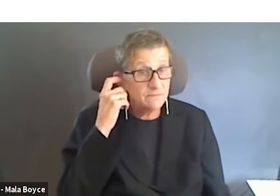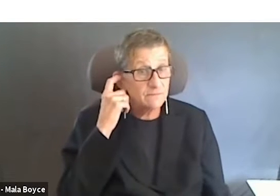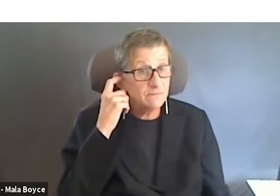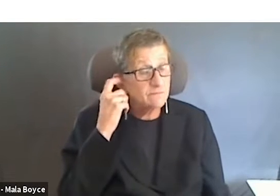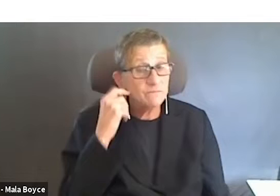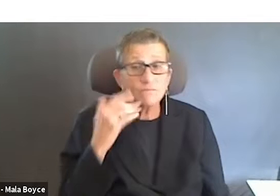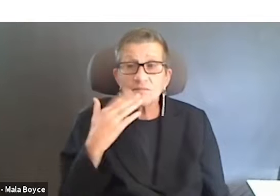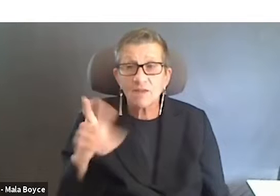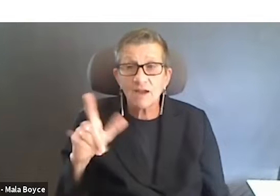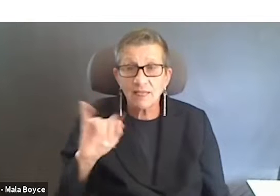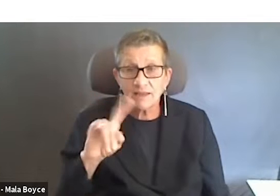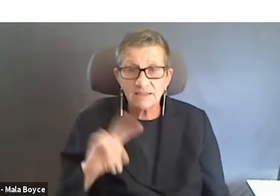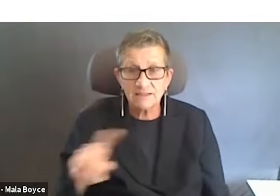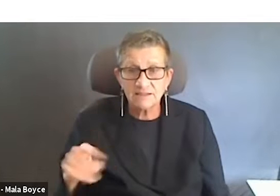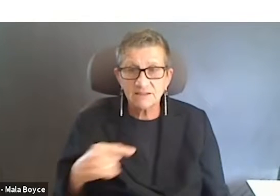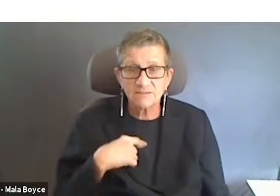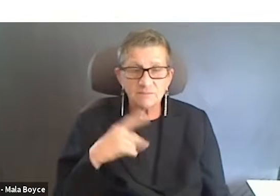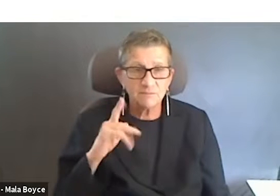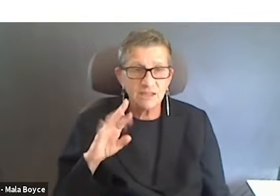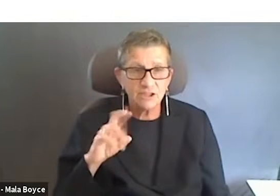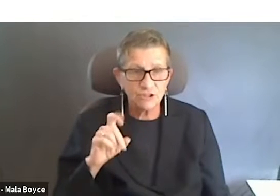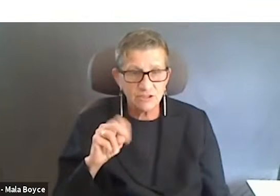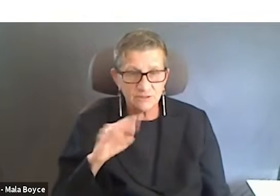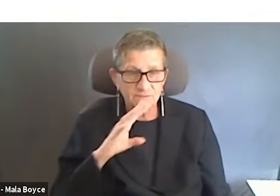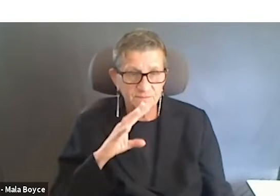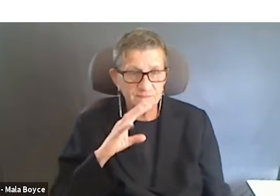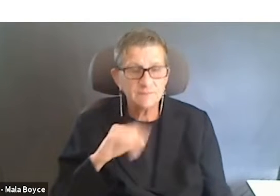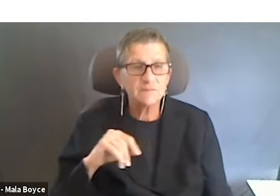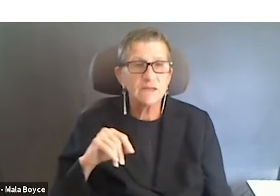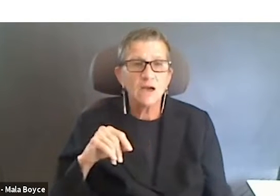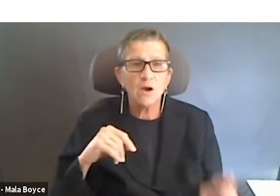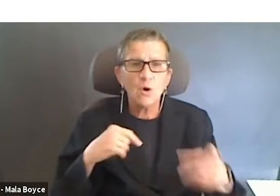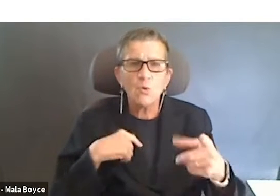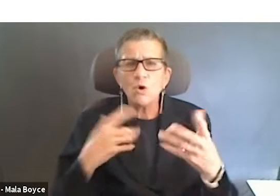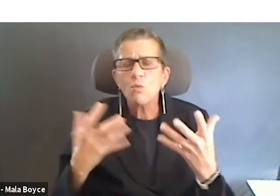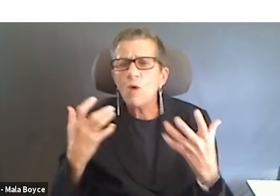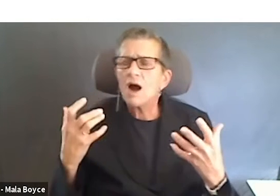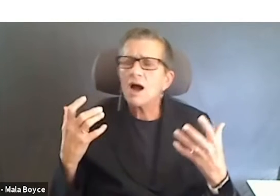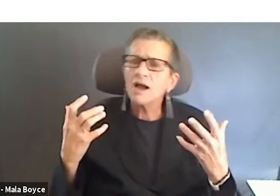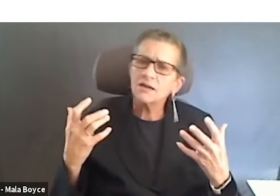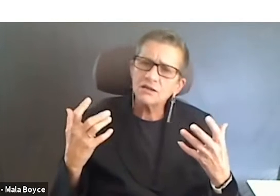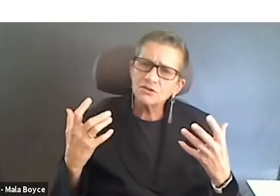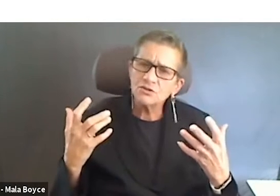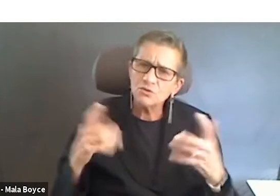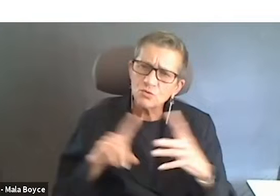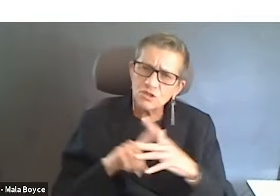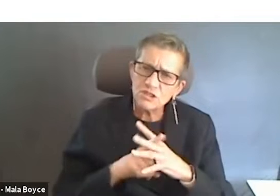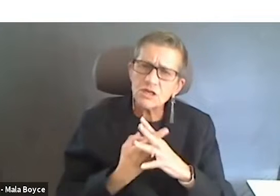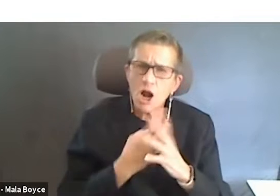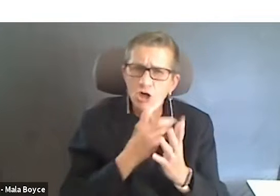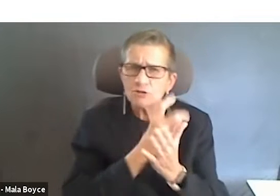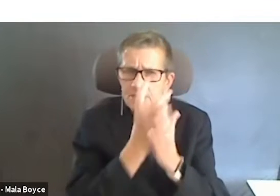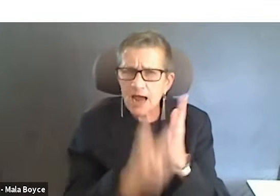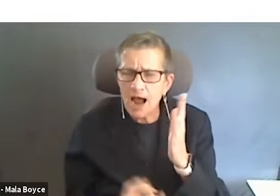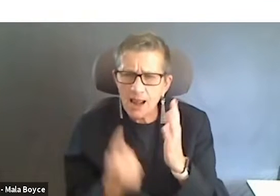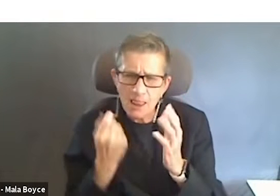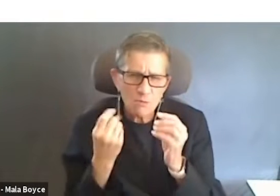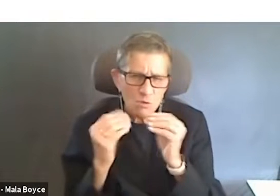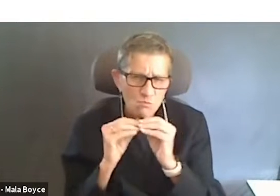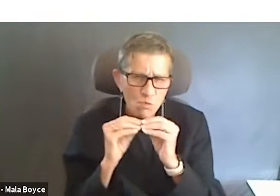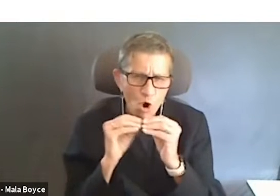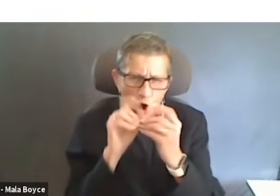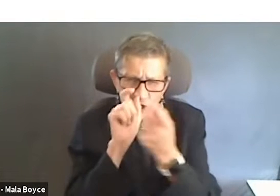Thanks, Liz. This is Kirsten speaking again. So we wanted to start to dive into a little bit more